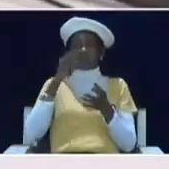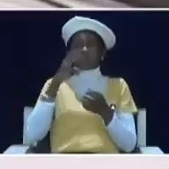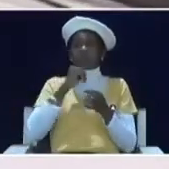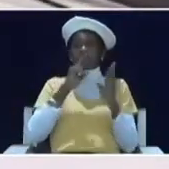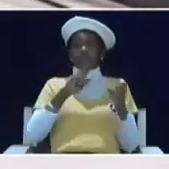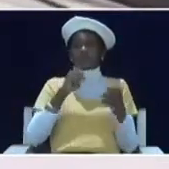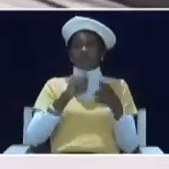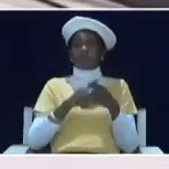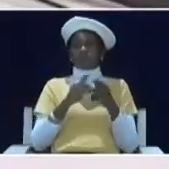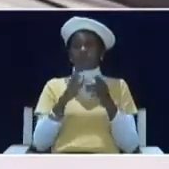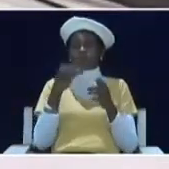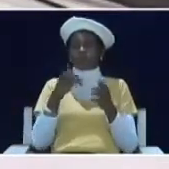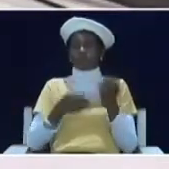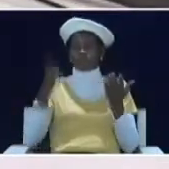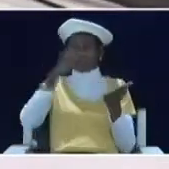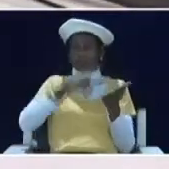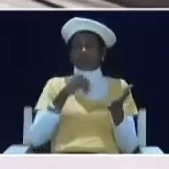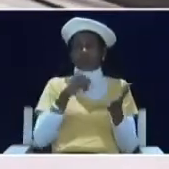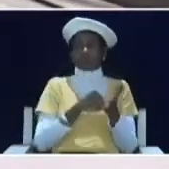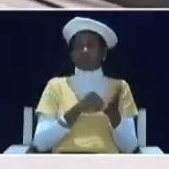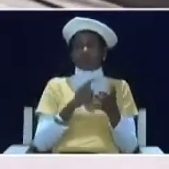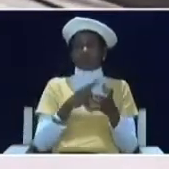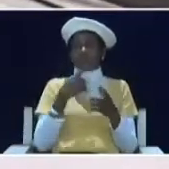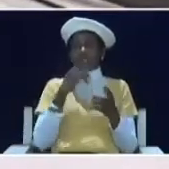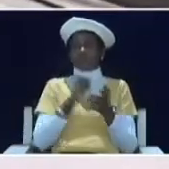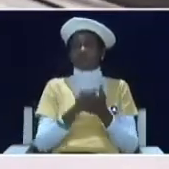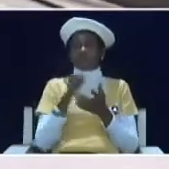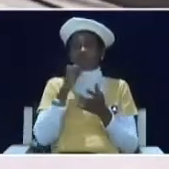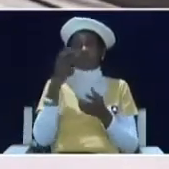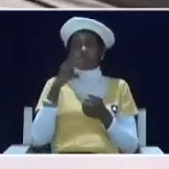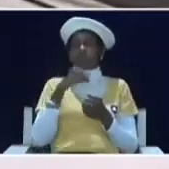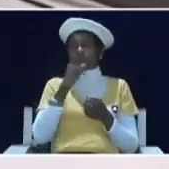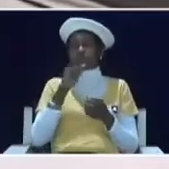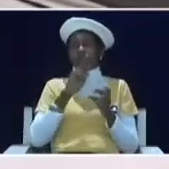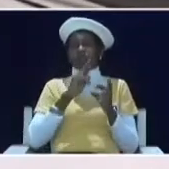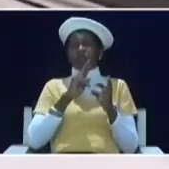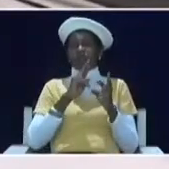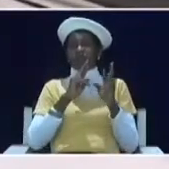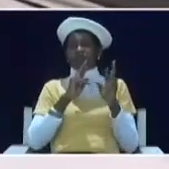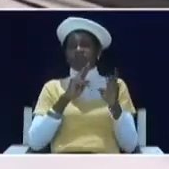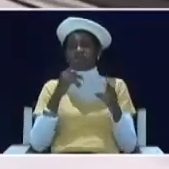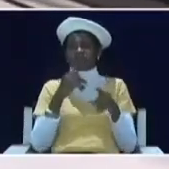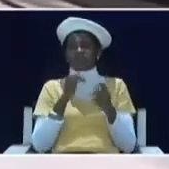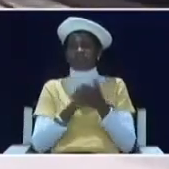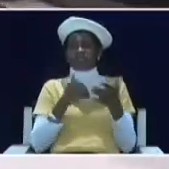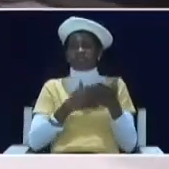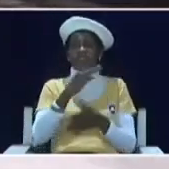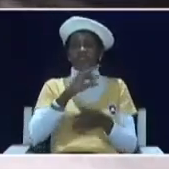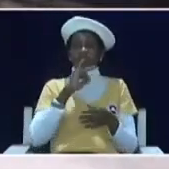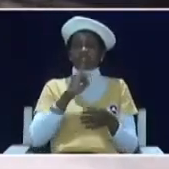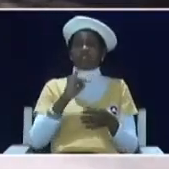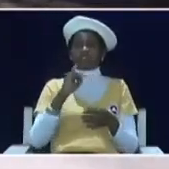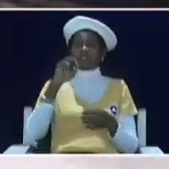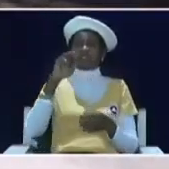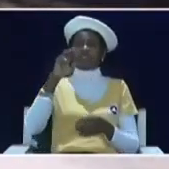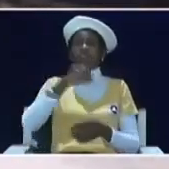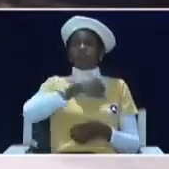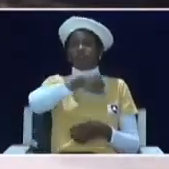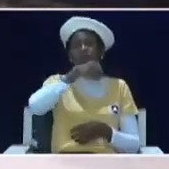to treatment. They repeated the first stage, and they said she was not responding, that the next option was a bone marrow